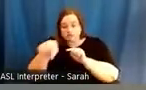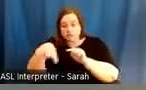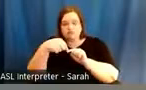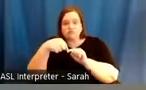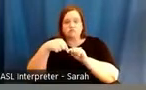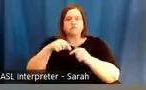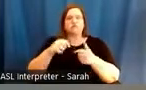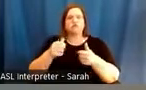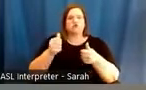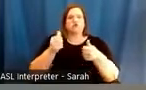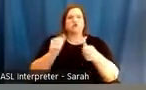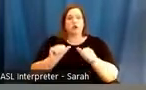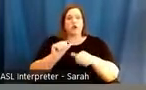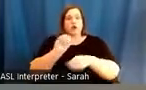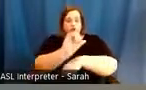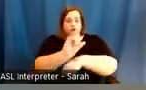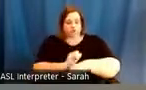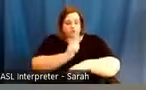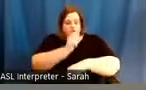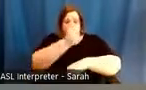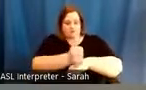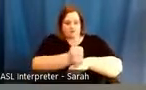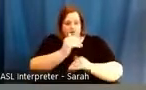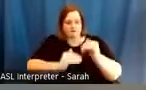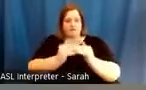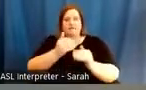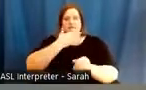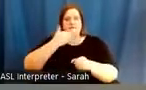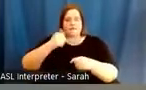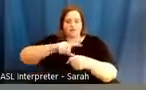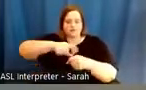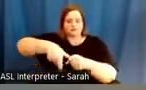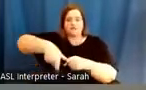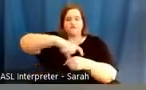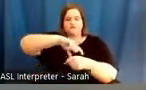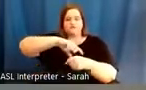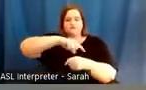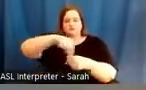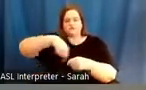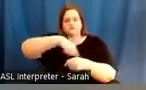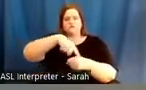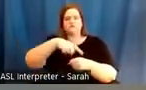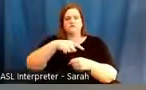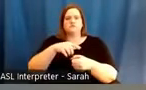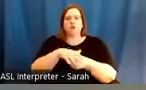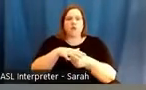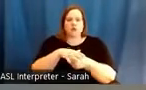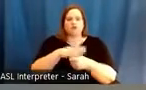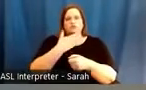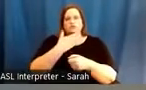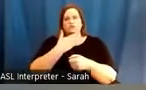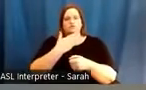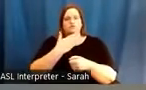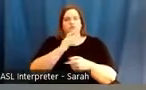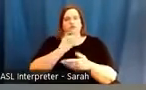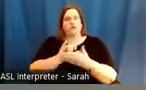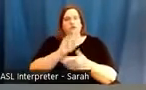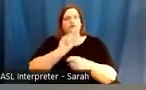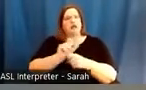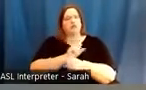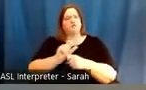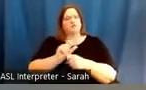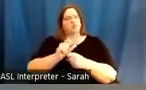trying to put the housing in the best place, you know, where people need it the most and in the best possible place. That's absolutely a